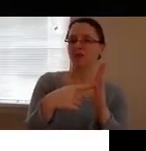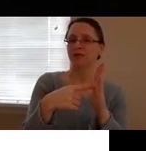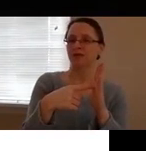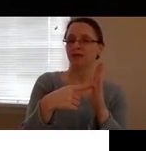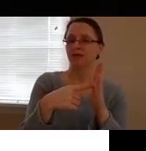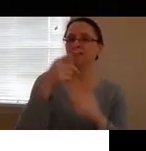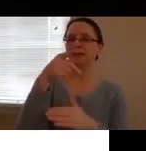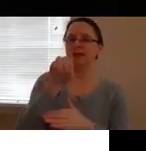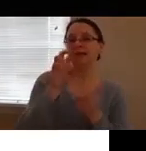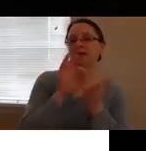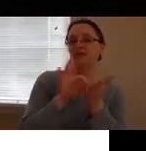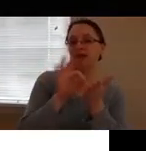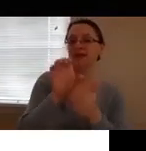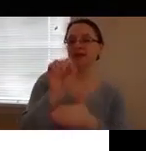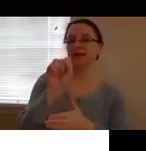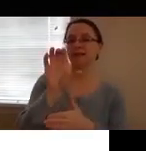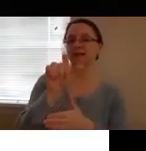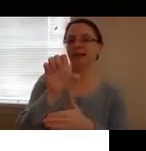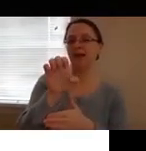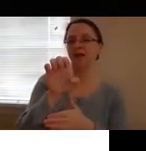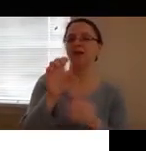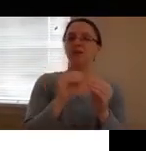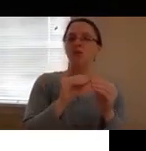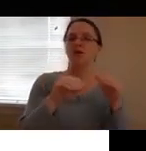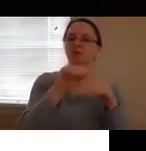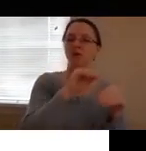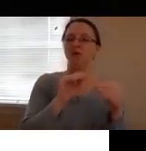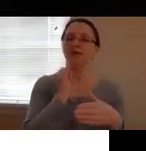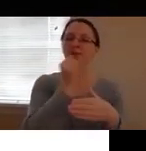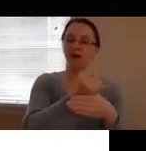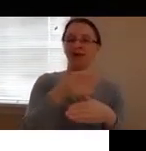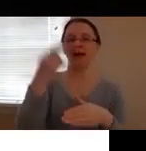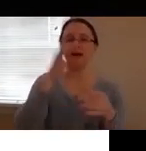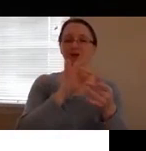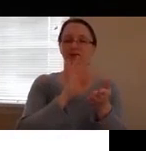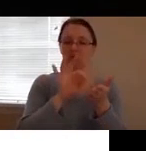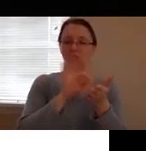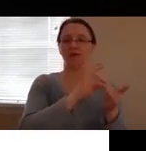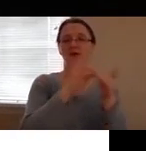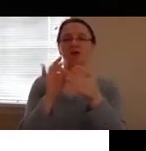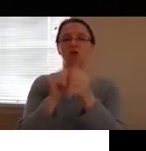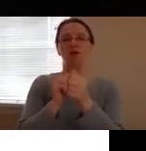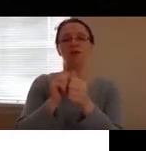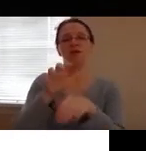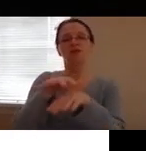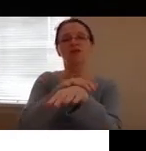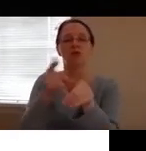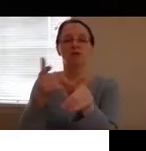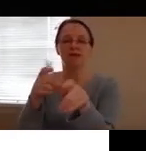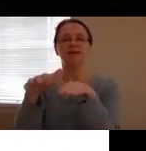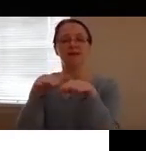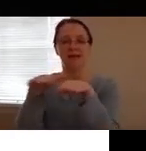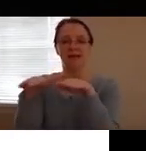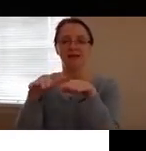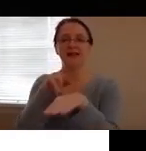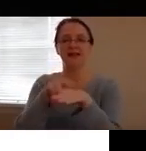Disease Rating Scale that greater motor impairment, higher scores are associated with slower gait speed in somebody's natural